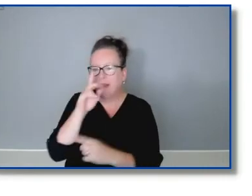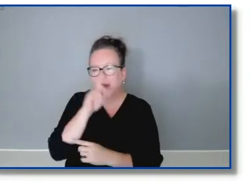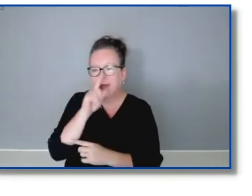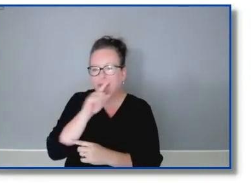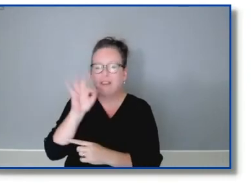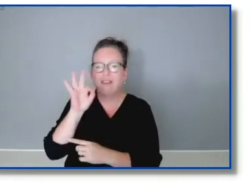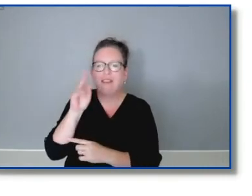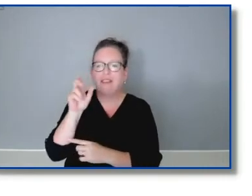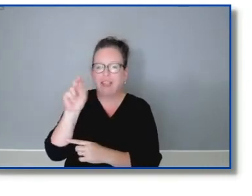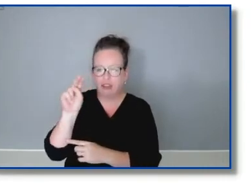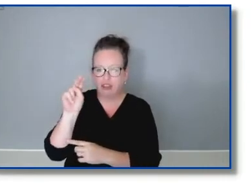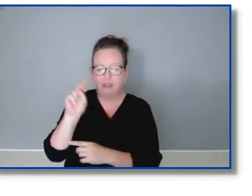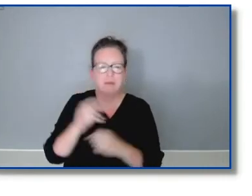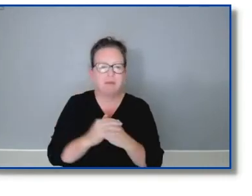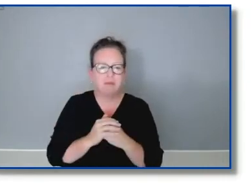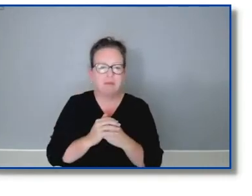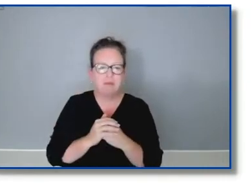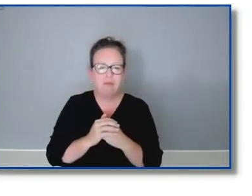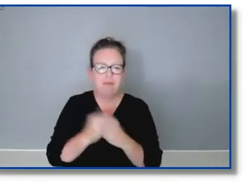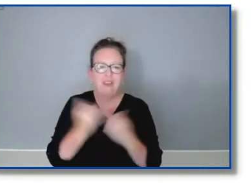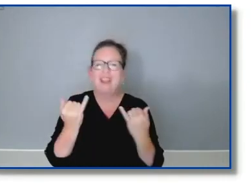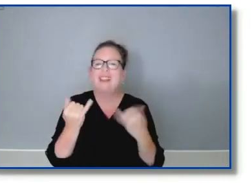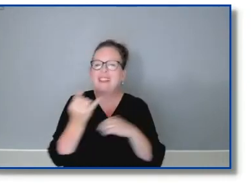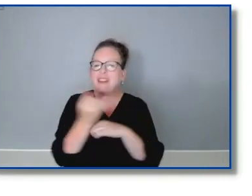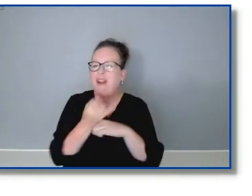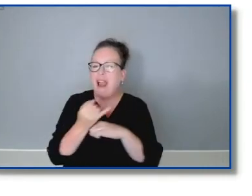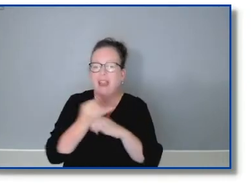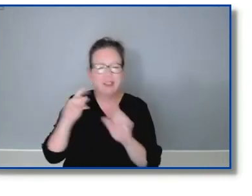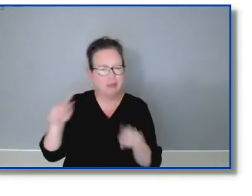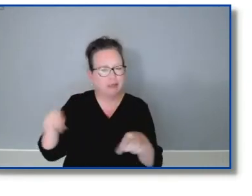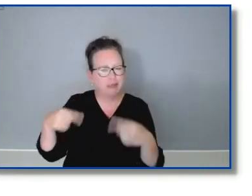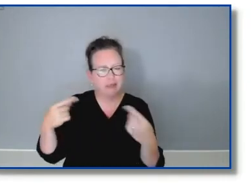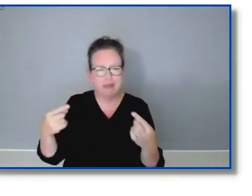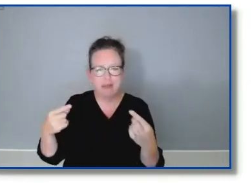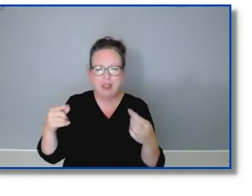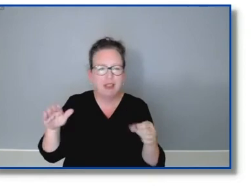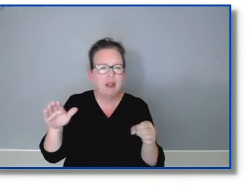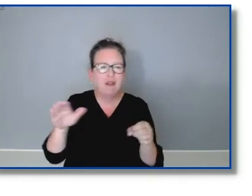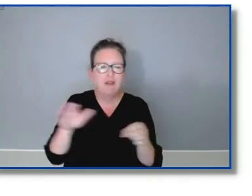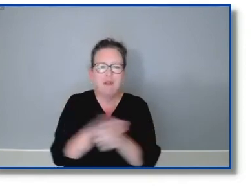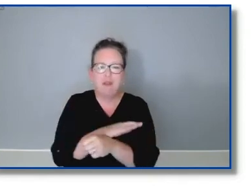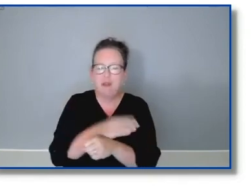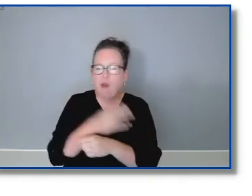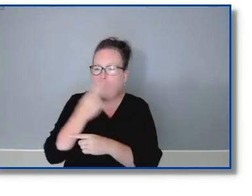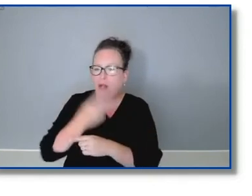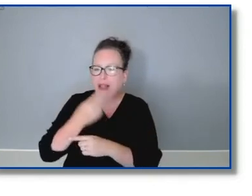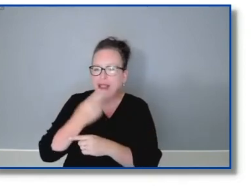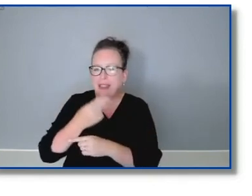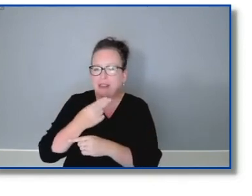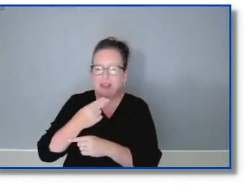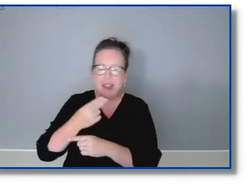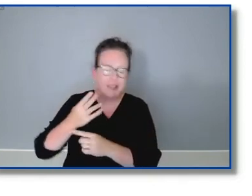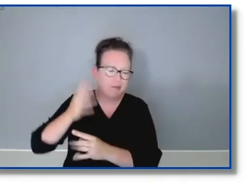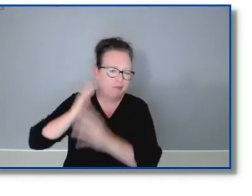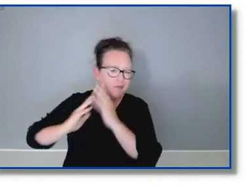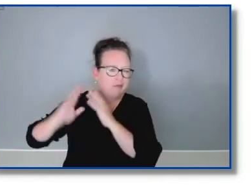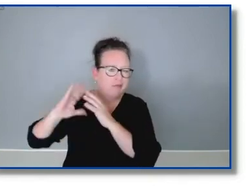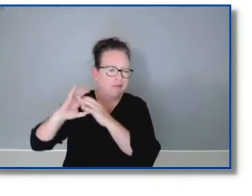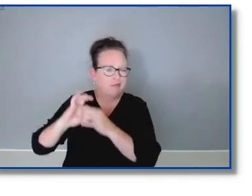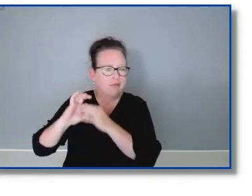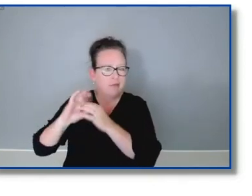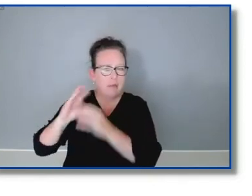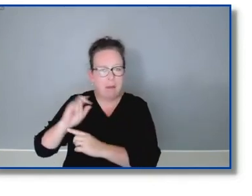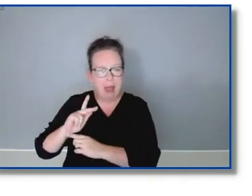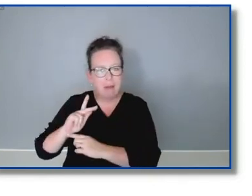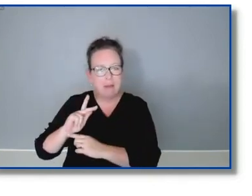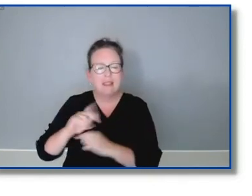were over centuries, from the entire history of cartography. They were invented. They were observed